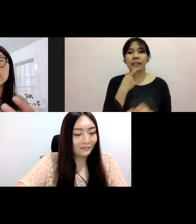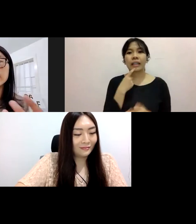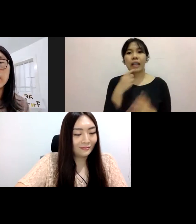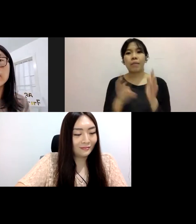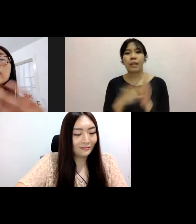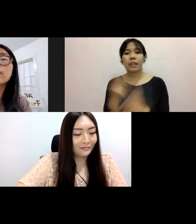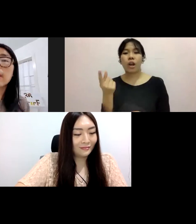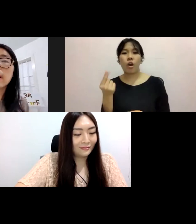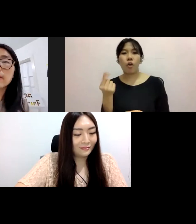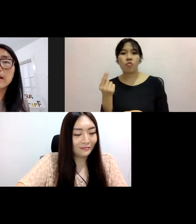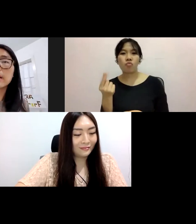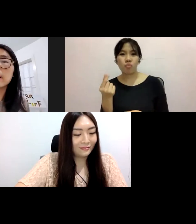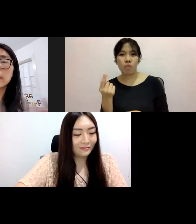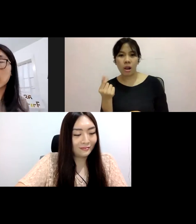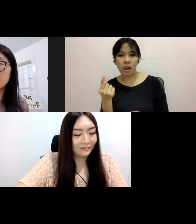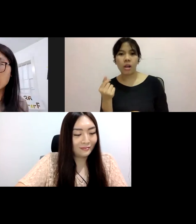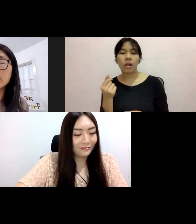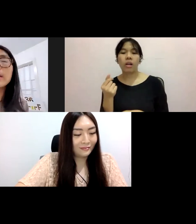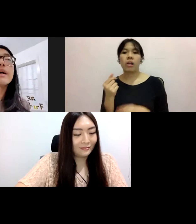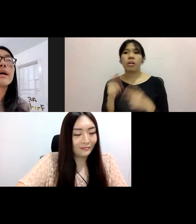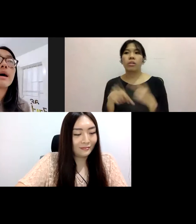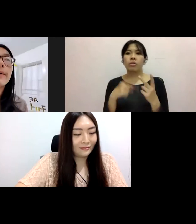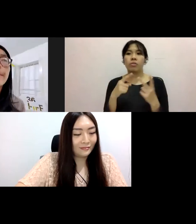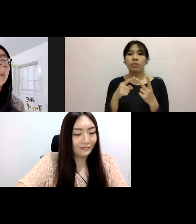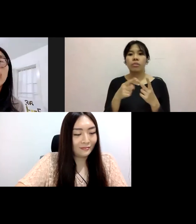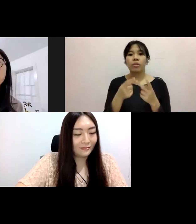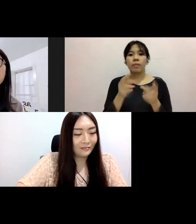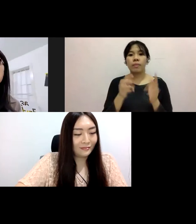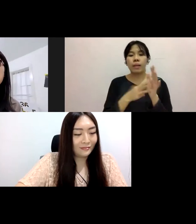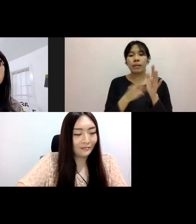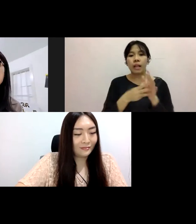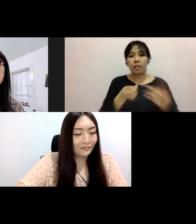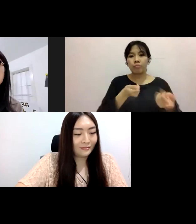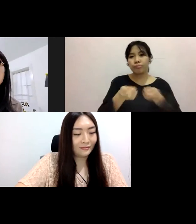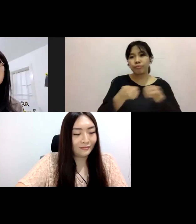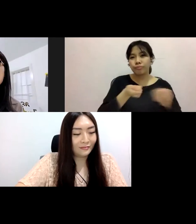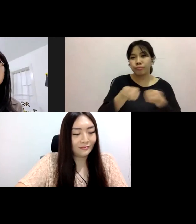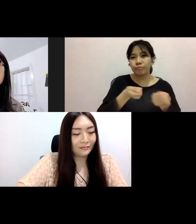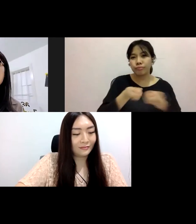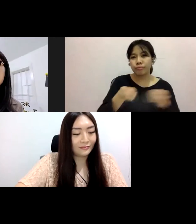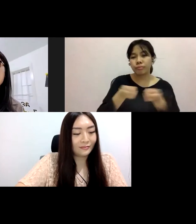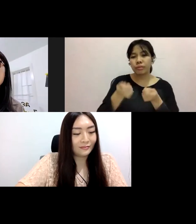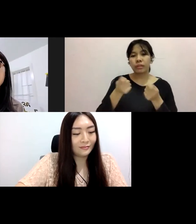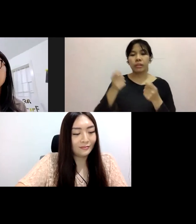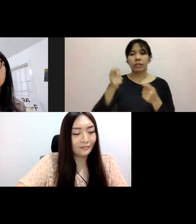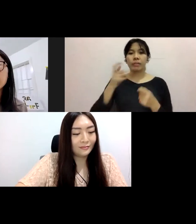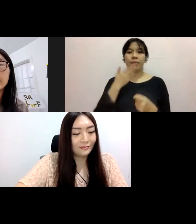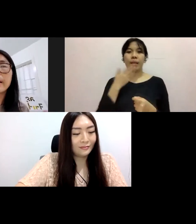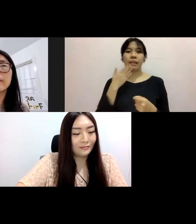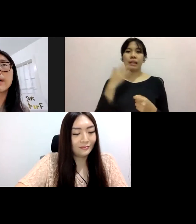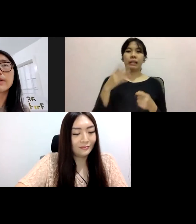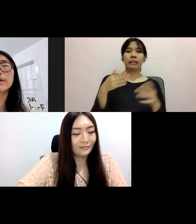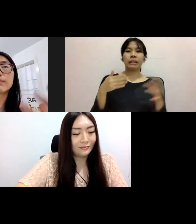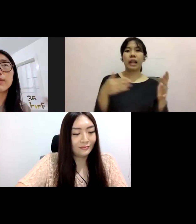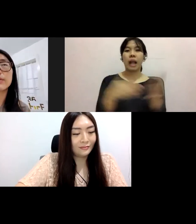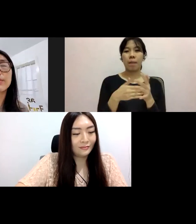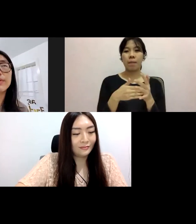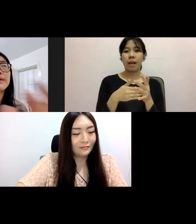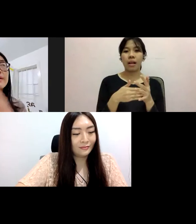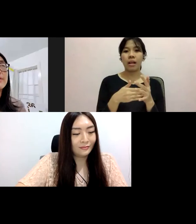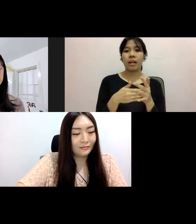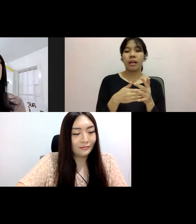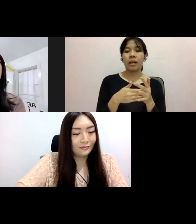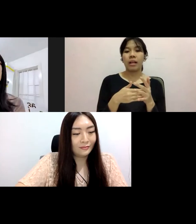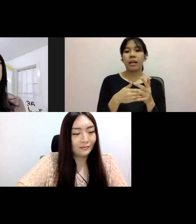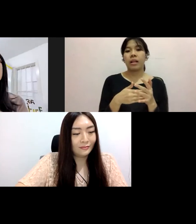organizational support from my own country. But luckily I get much more